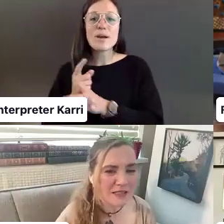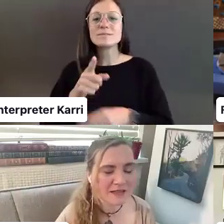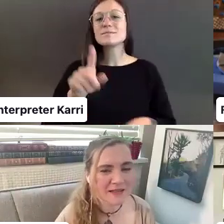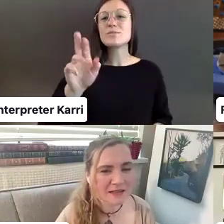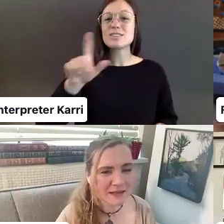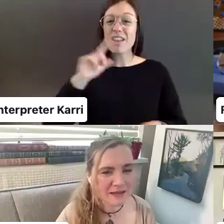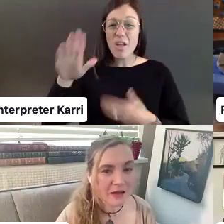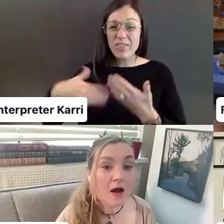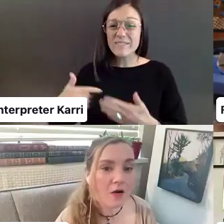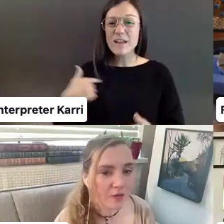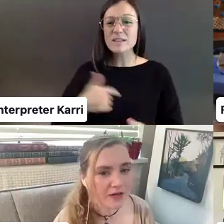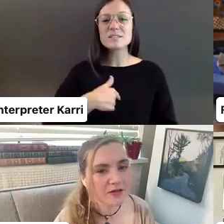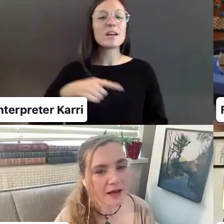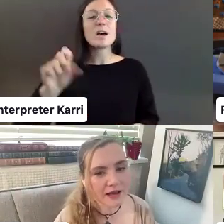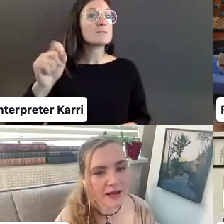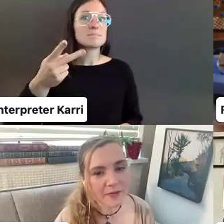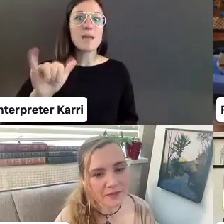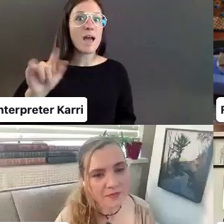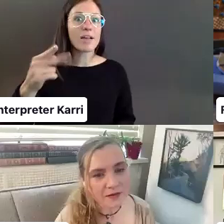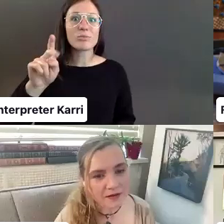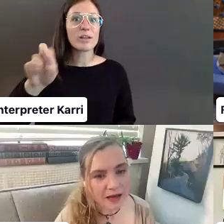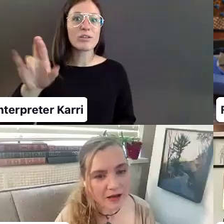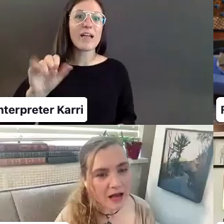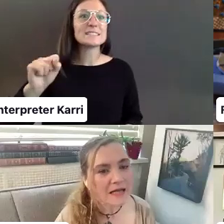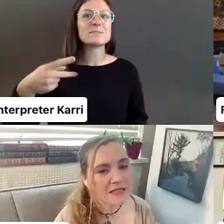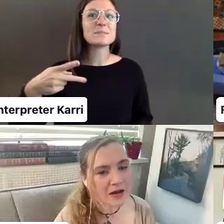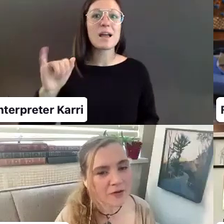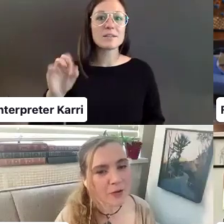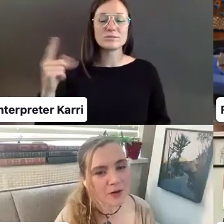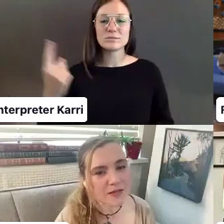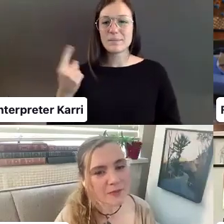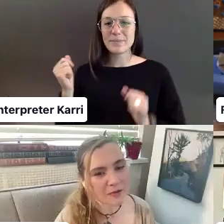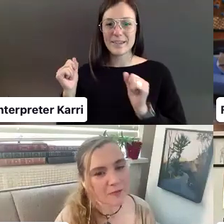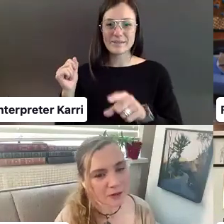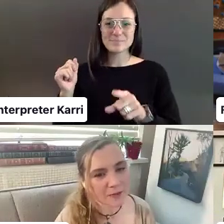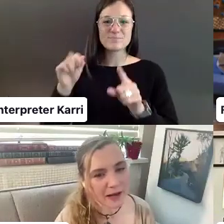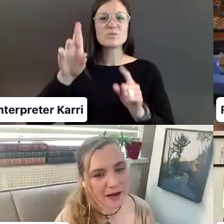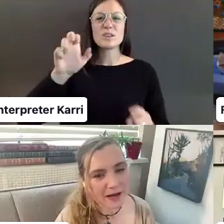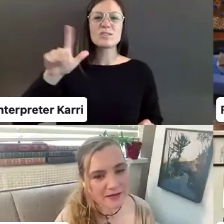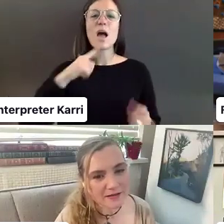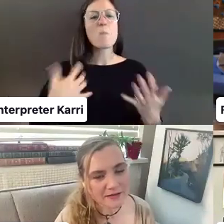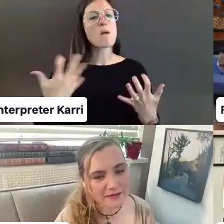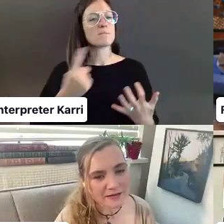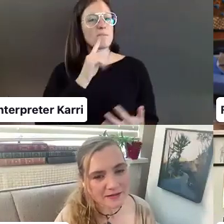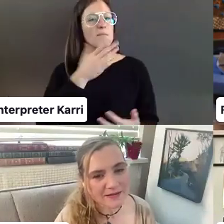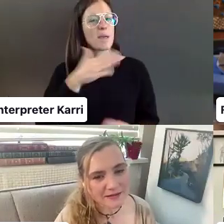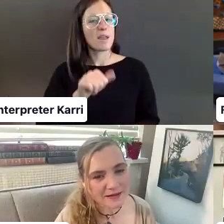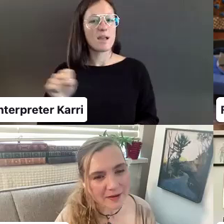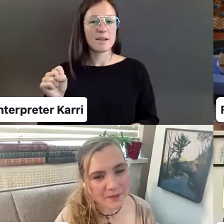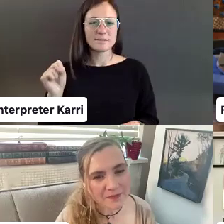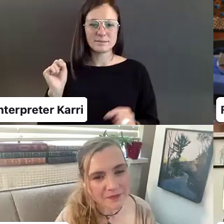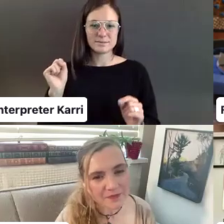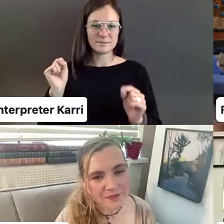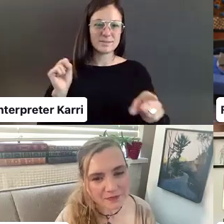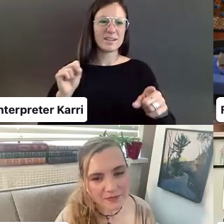a us. spy thriller or something, we could do that, yeah. espionage. Yeah. Yeah, I That'd definitely be- would want something really badass. Okay, Yeah, someone same. needs to get